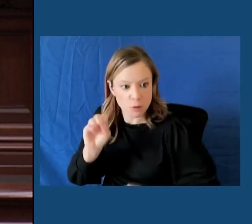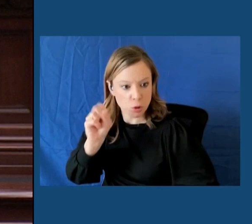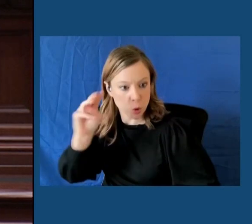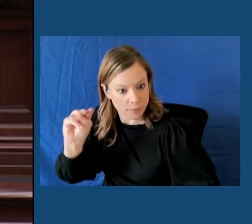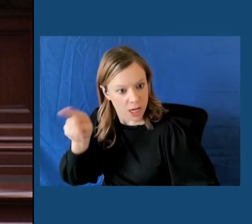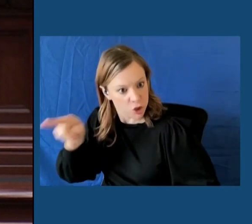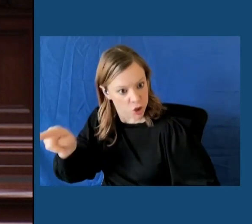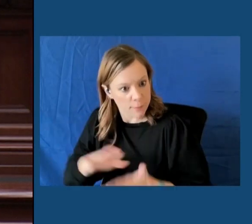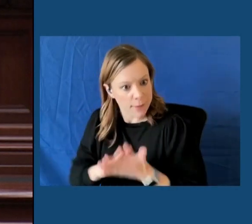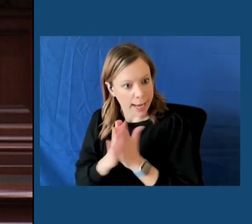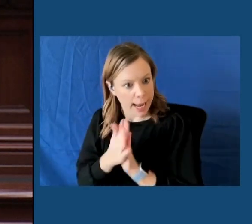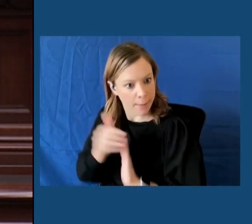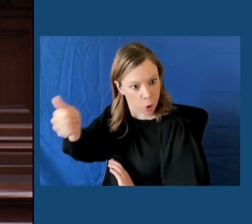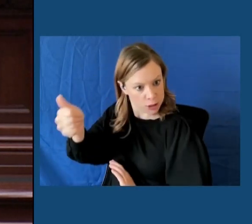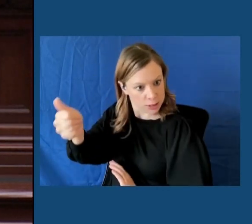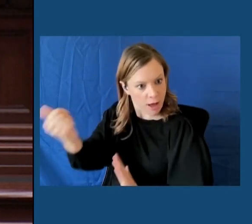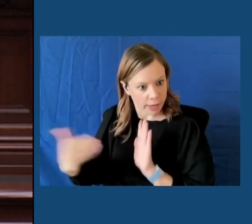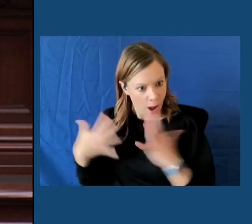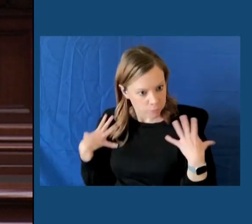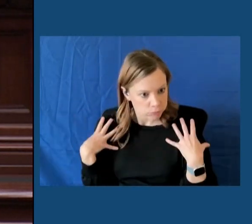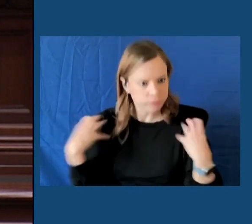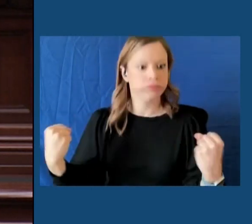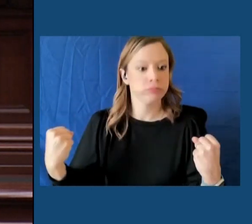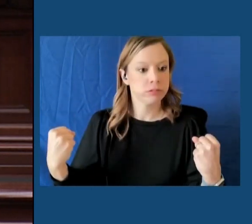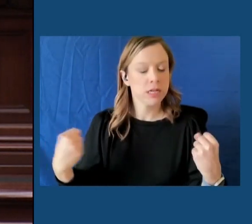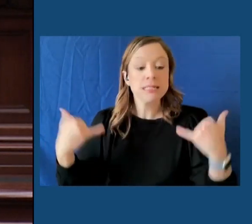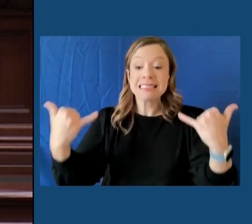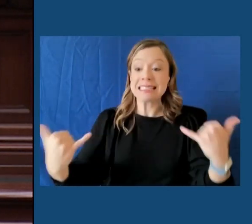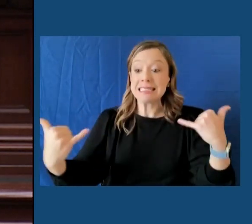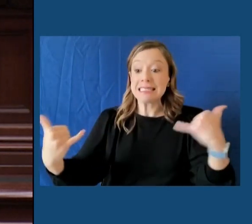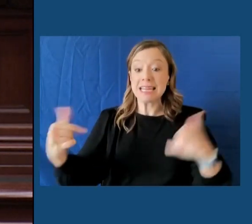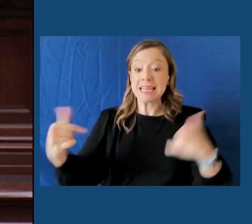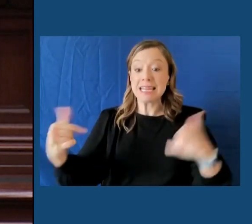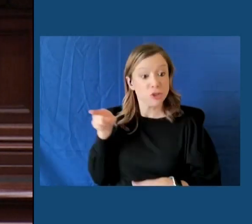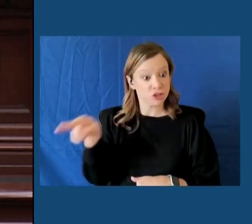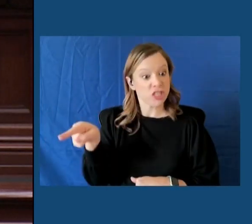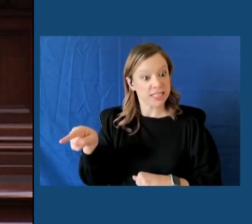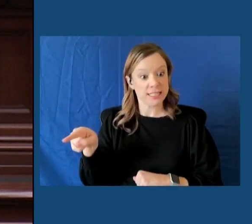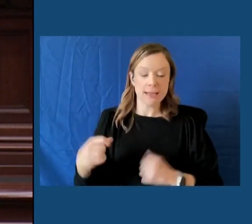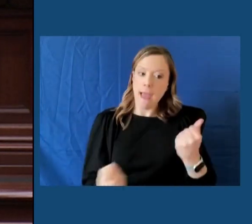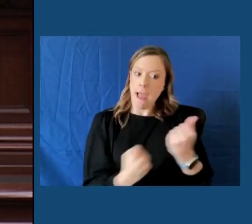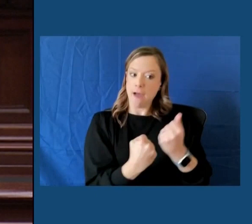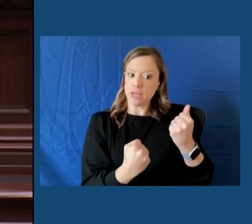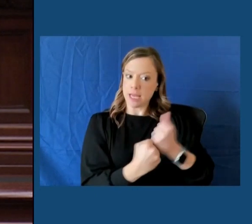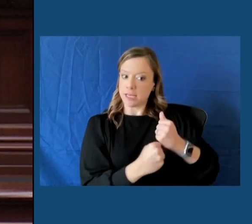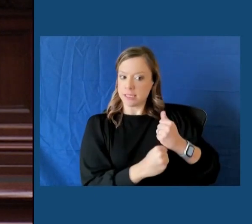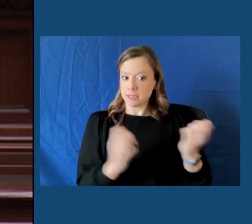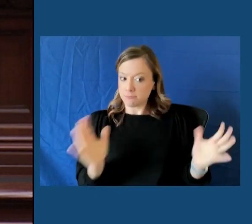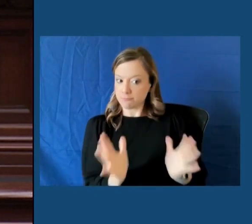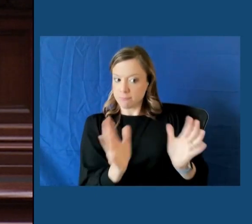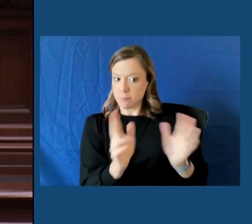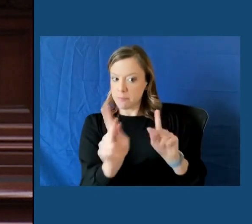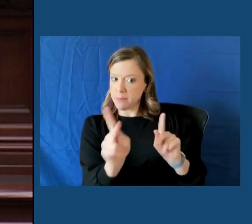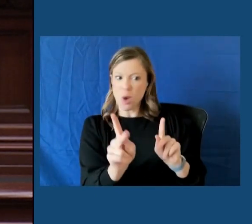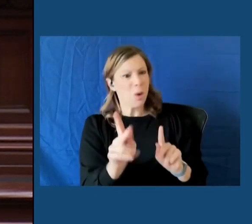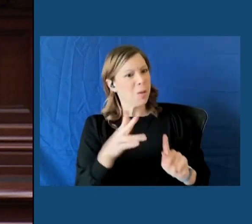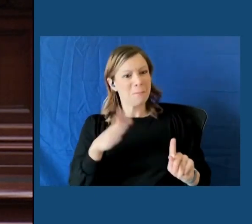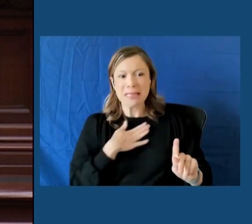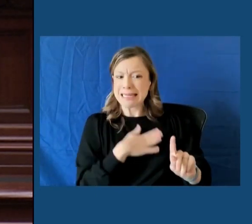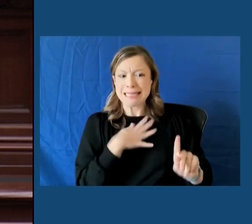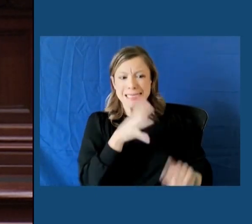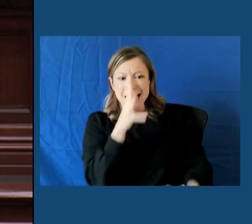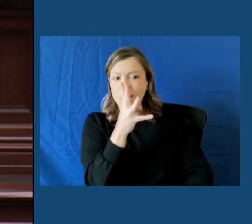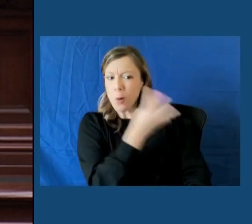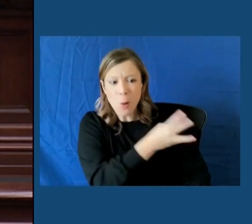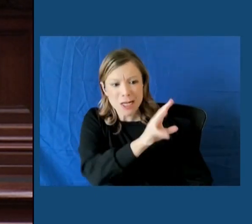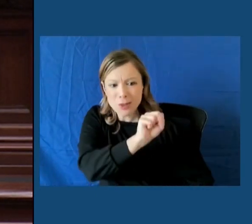Today, she advocates for other young people at risk and dreams of the day of testifying before Congress about